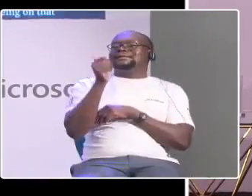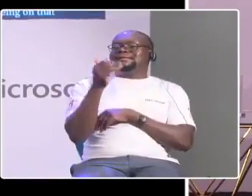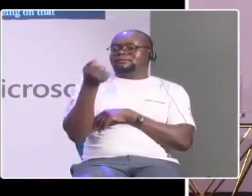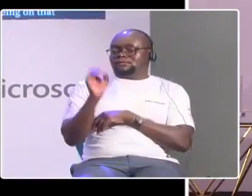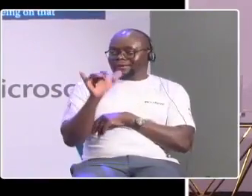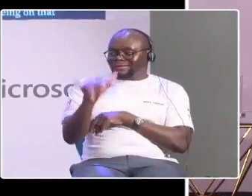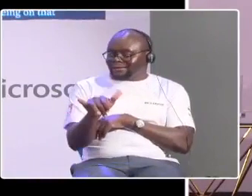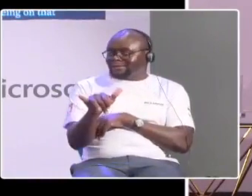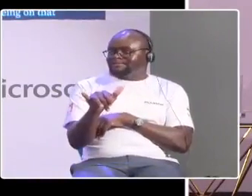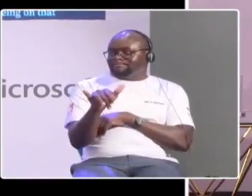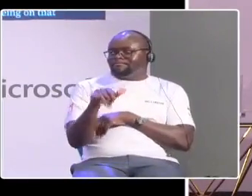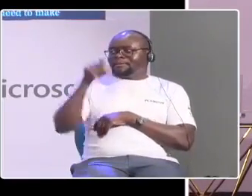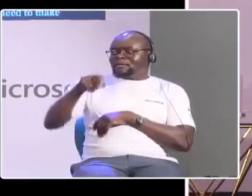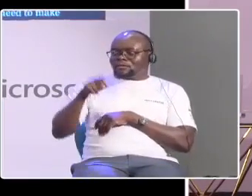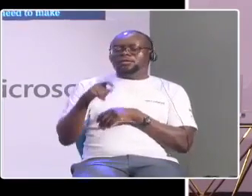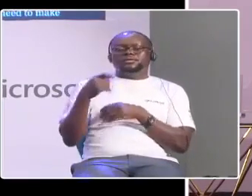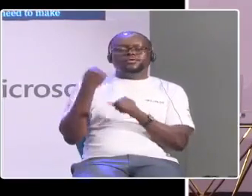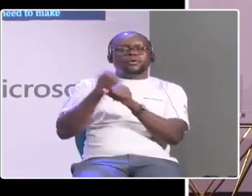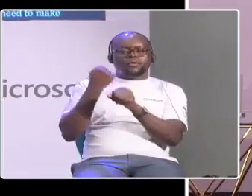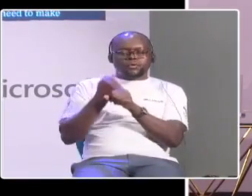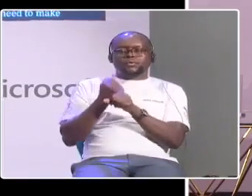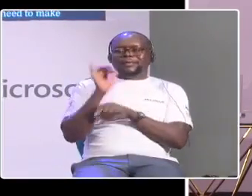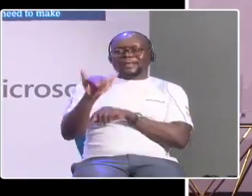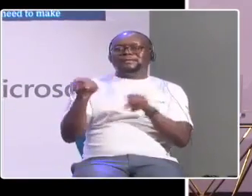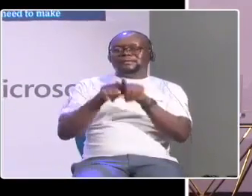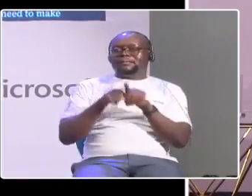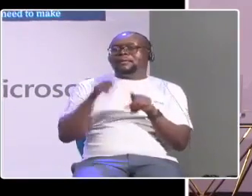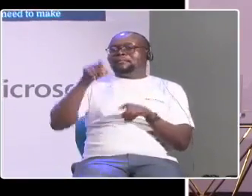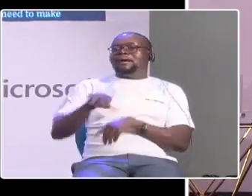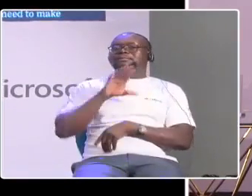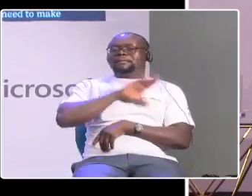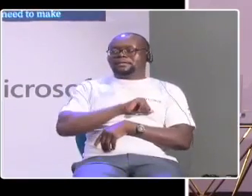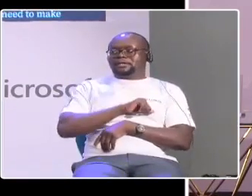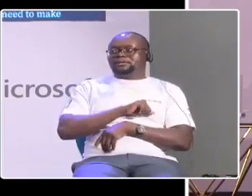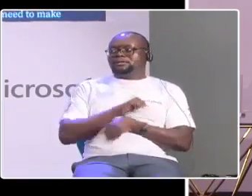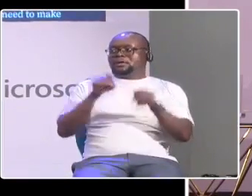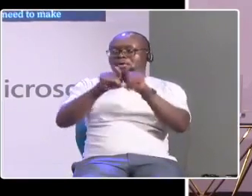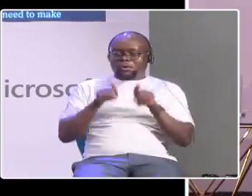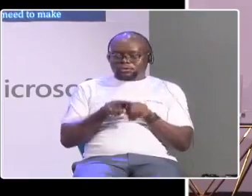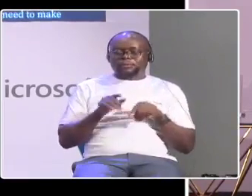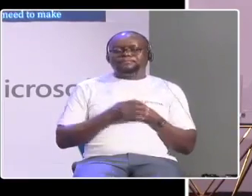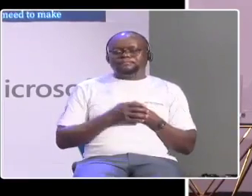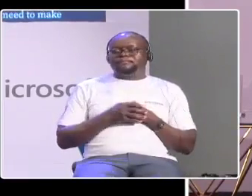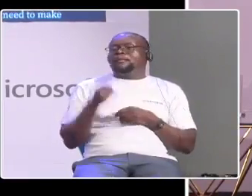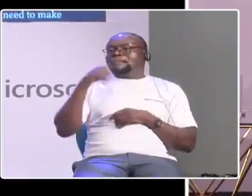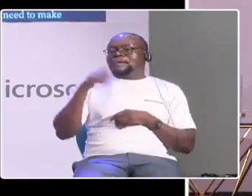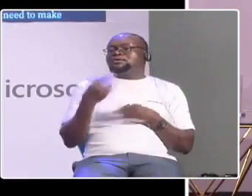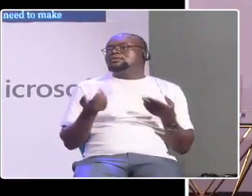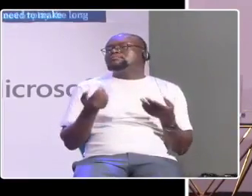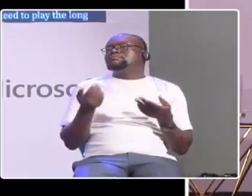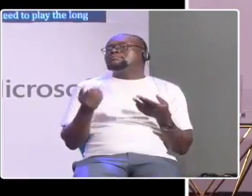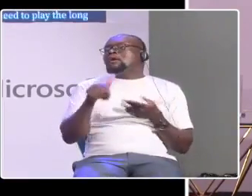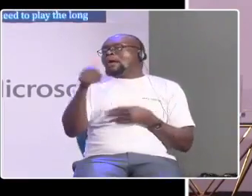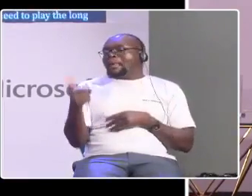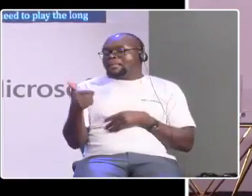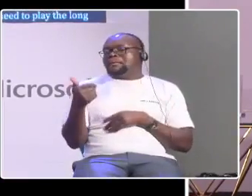So that's just, you need to play the long game and you need to be patient. Also, Laura mentioned VinSurf on the